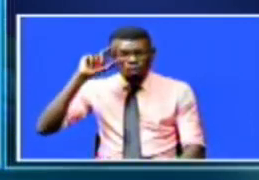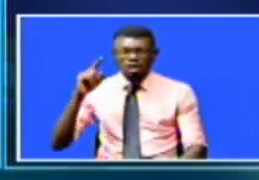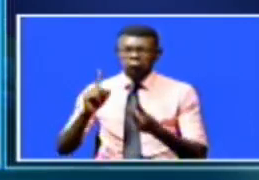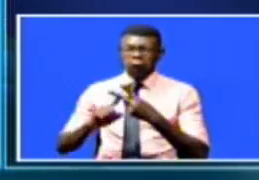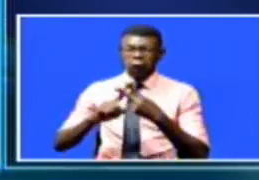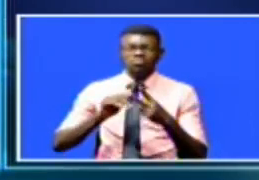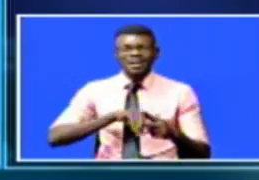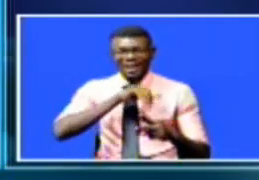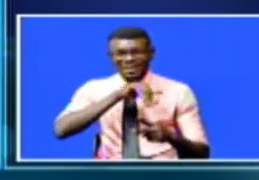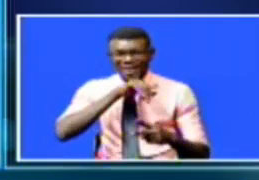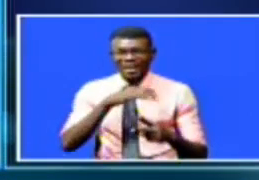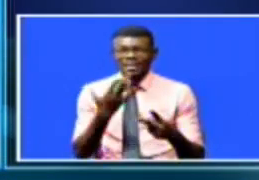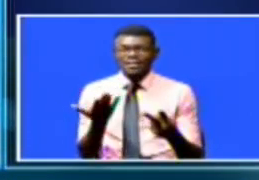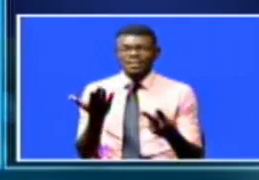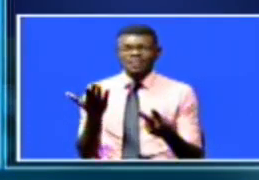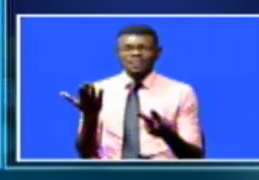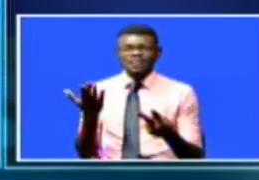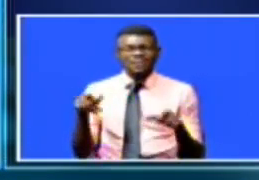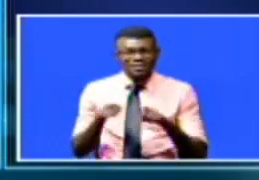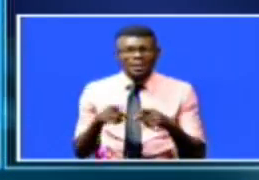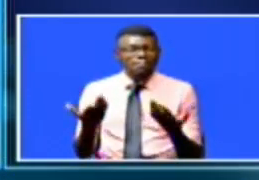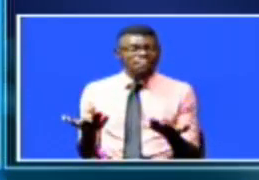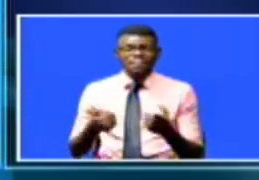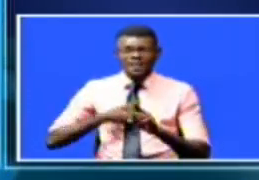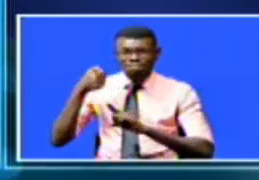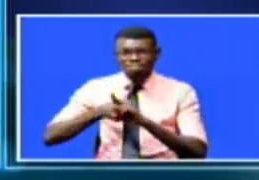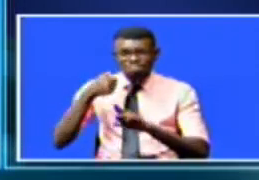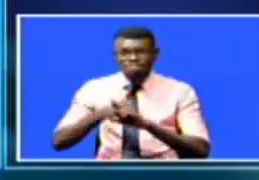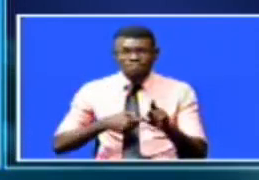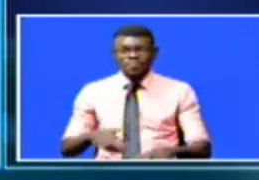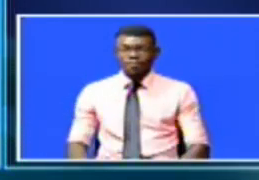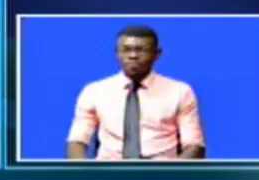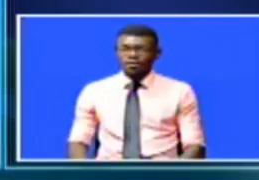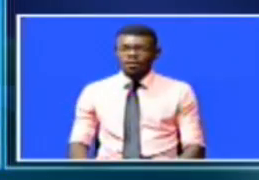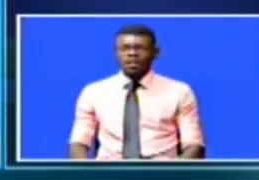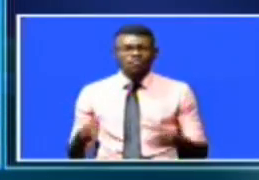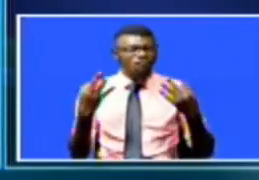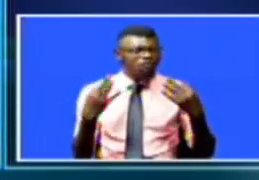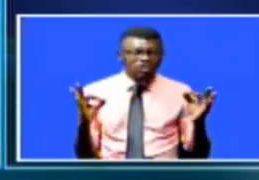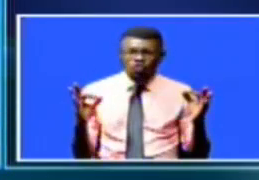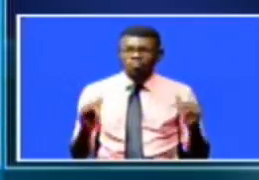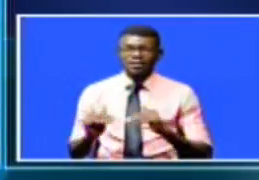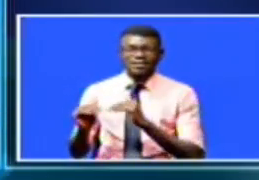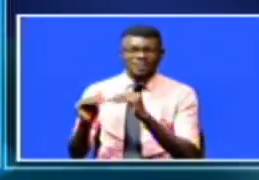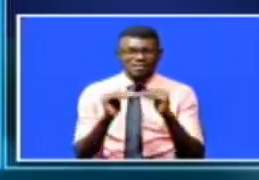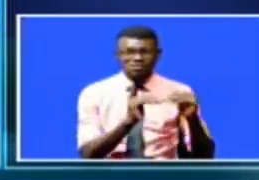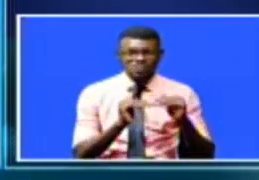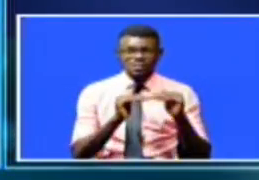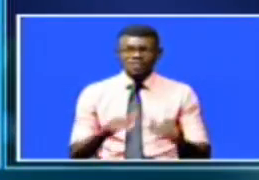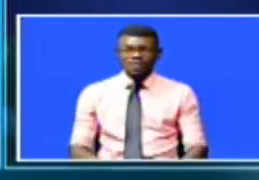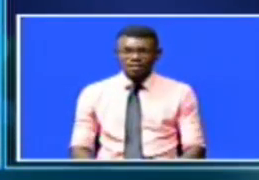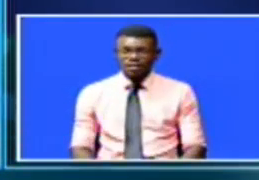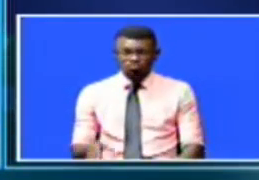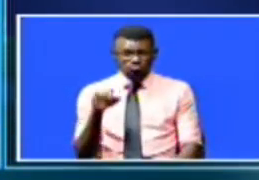leader, His Excellency Raila Amolo Odinga, have fought so much for freedoms and liberty. So that is